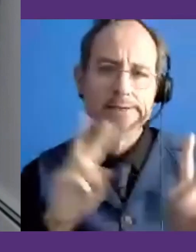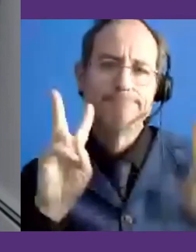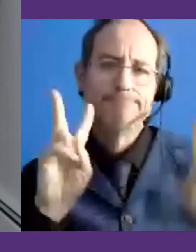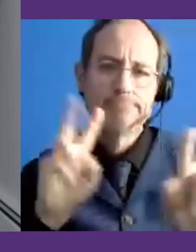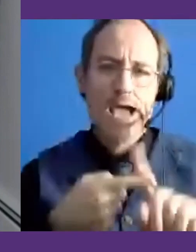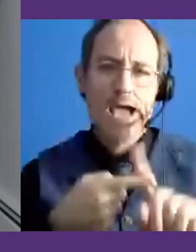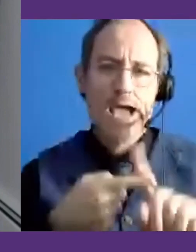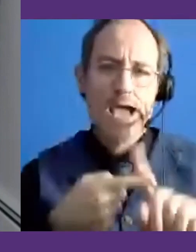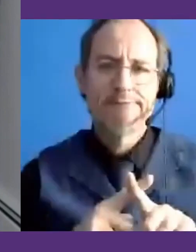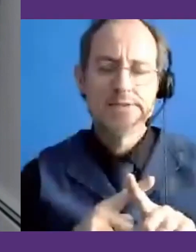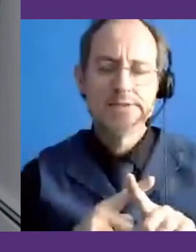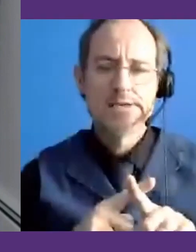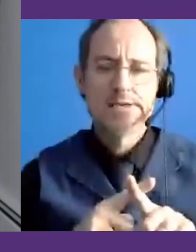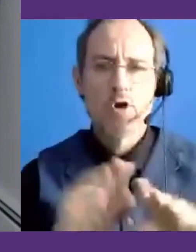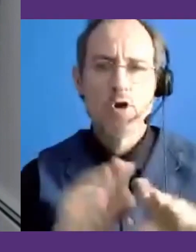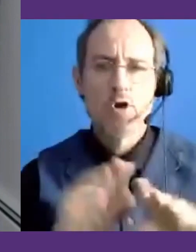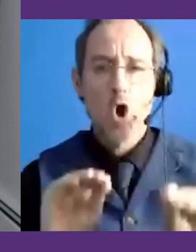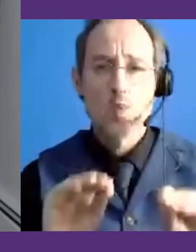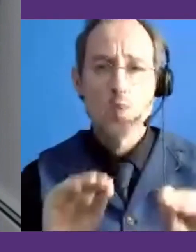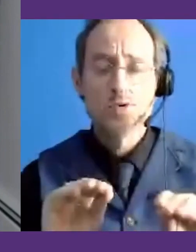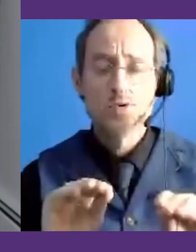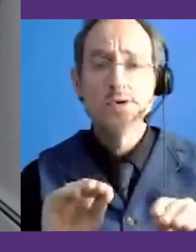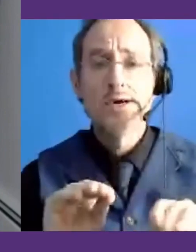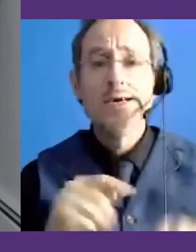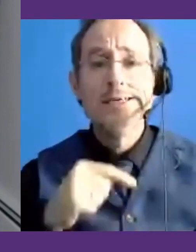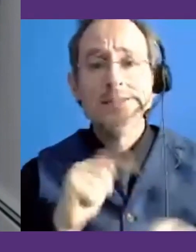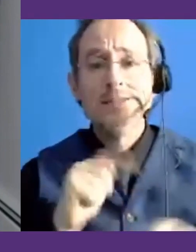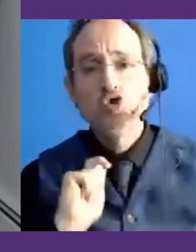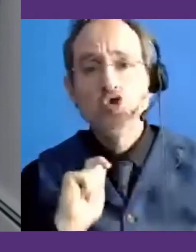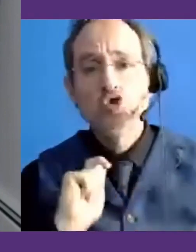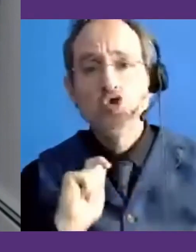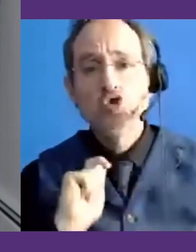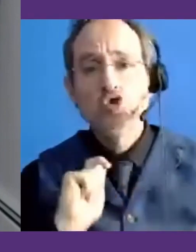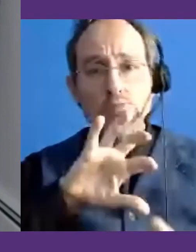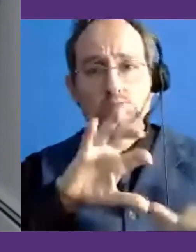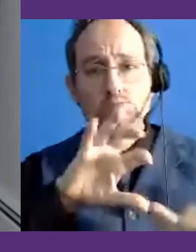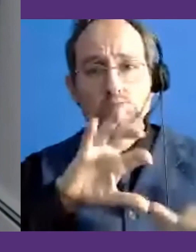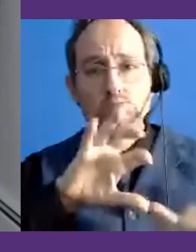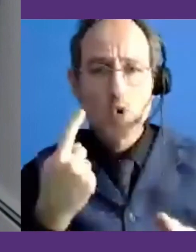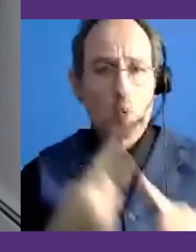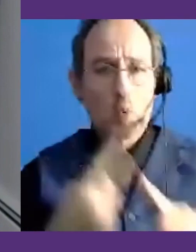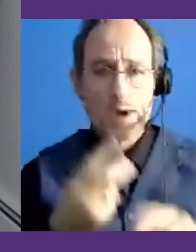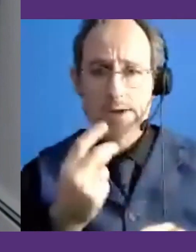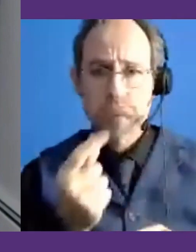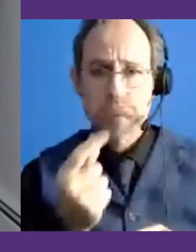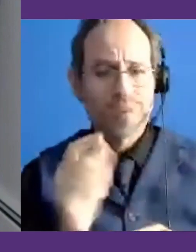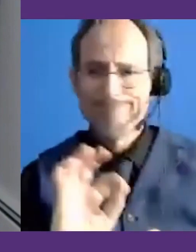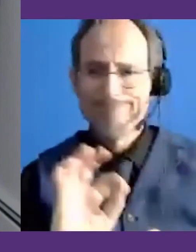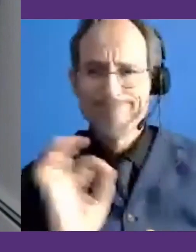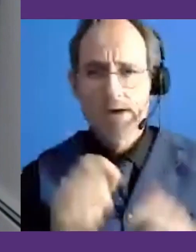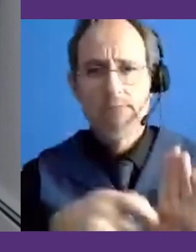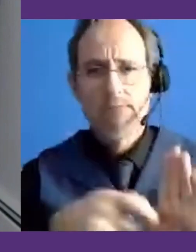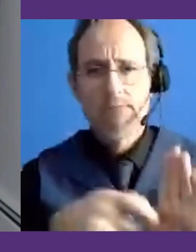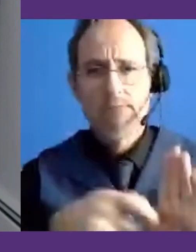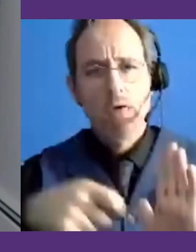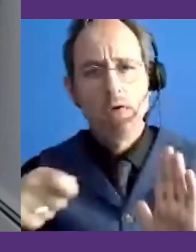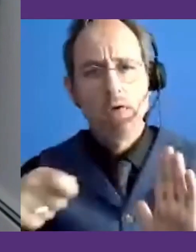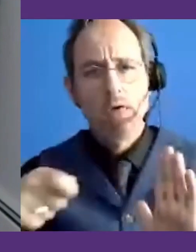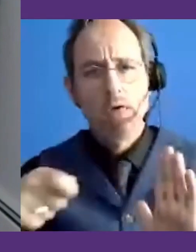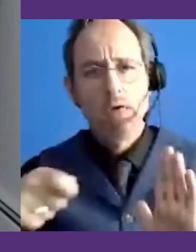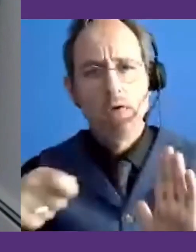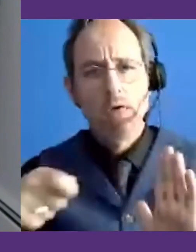we also see things through an incremental lens. And the more we can see forward